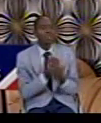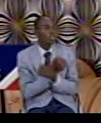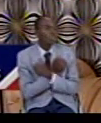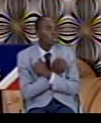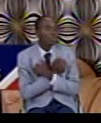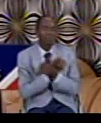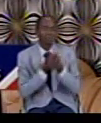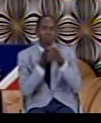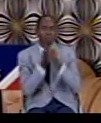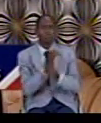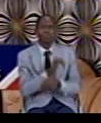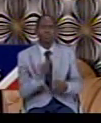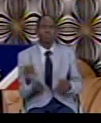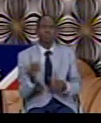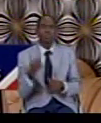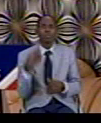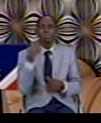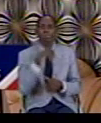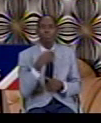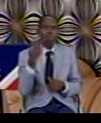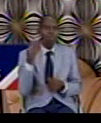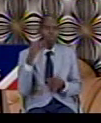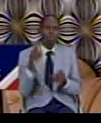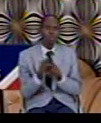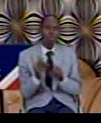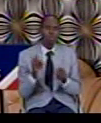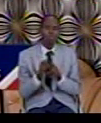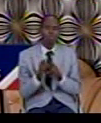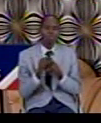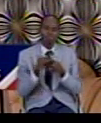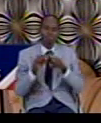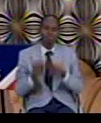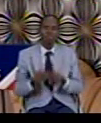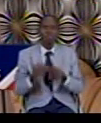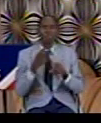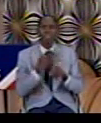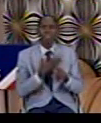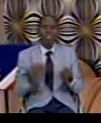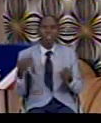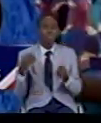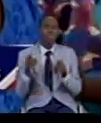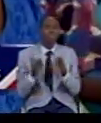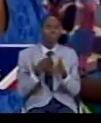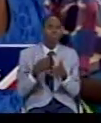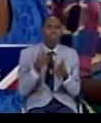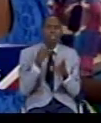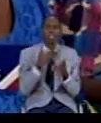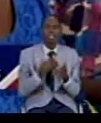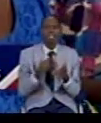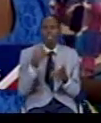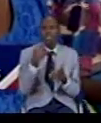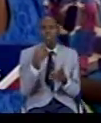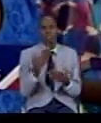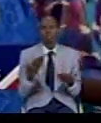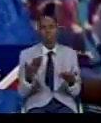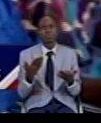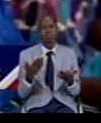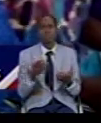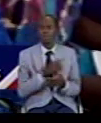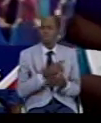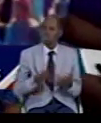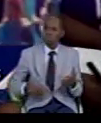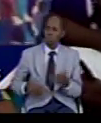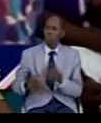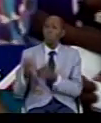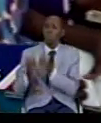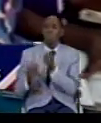following, which also leaned on his breast at supper, and said, Lord, which is